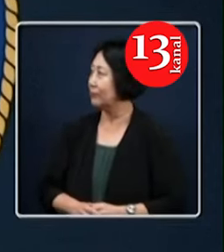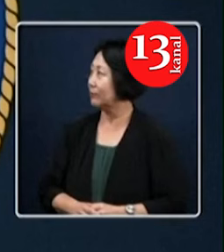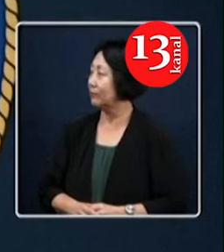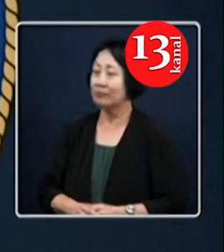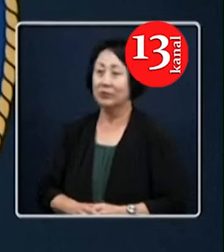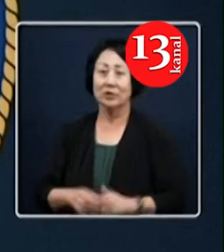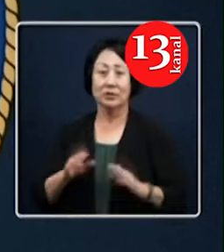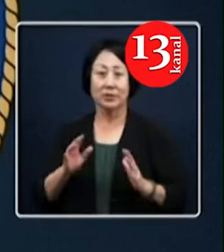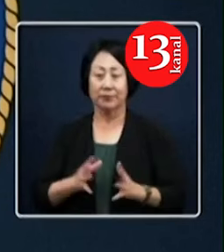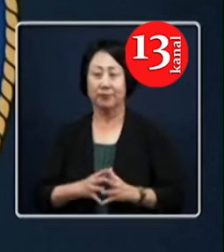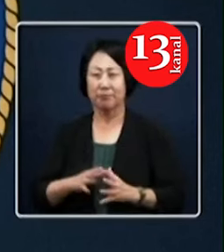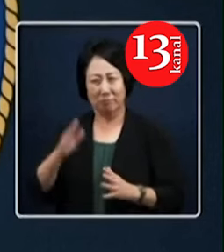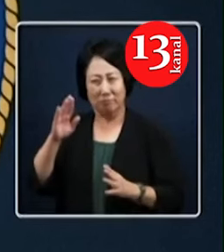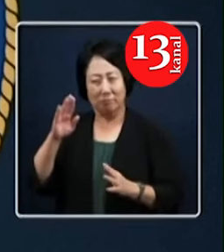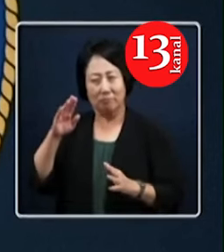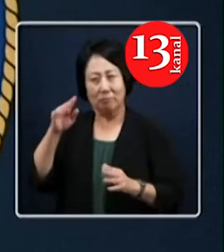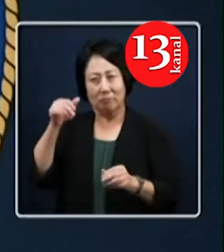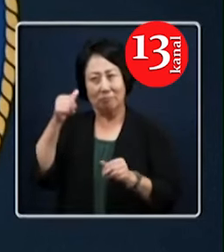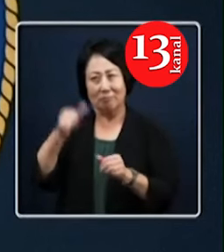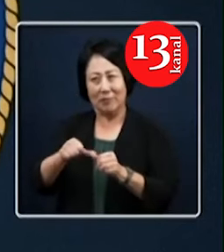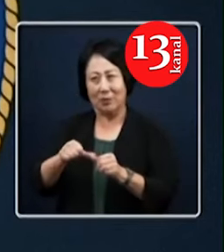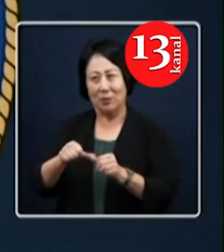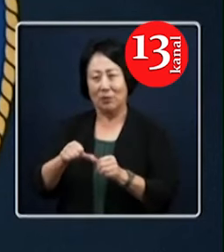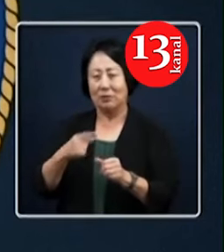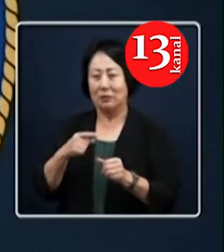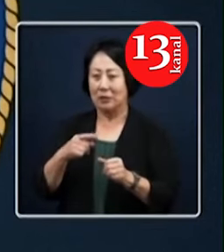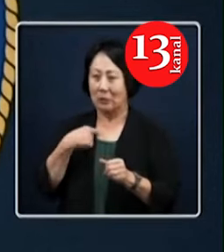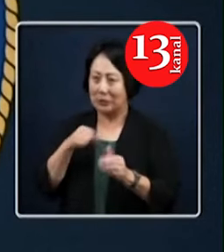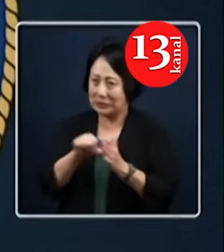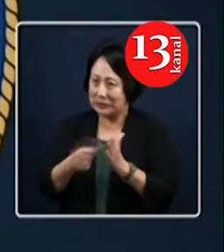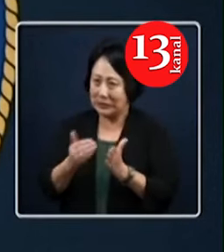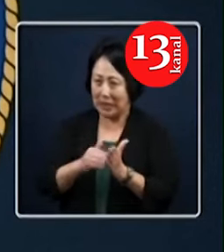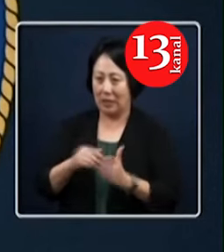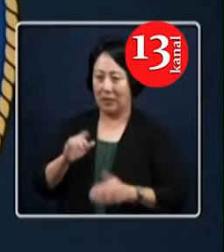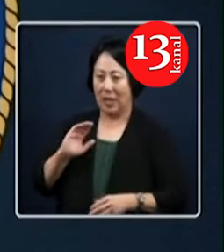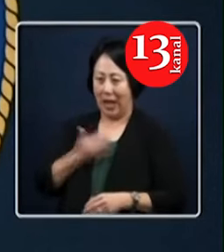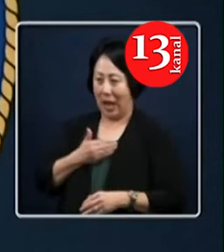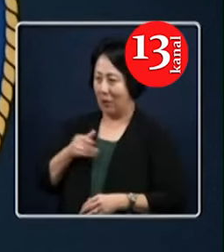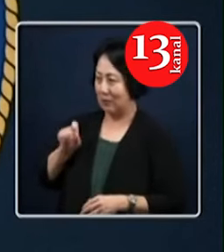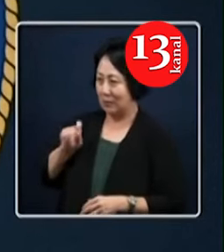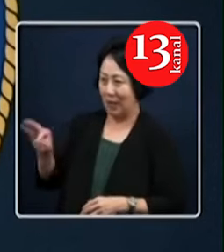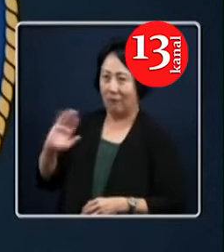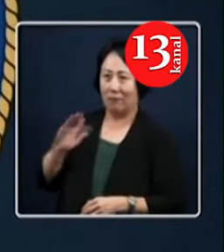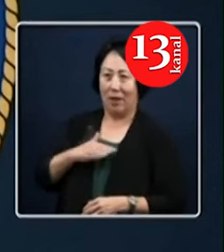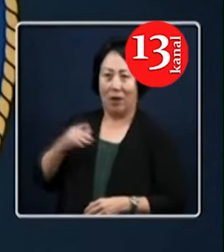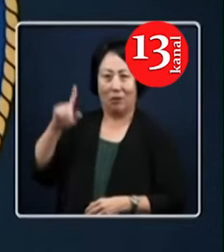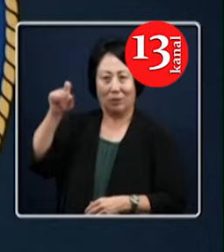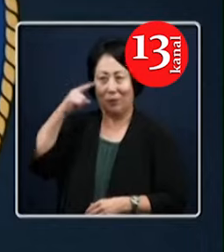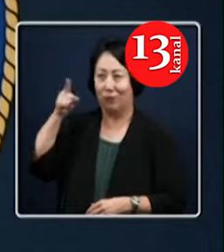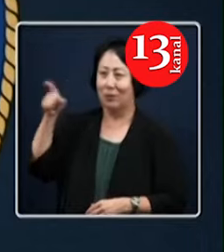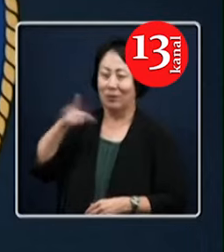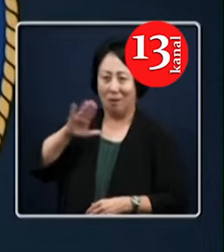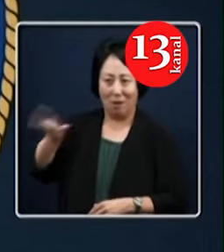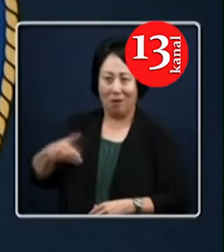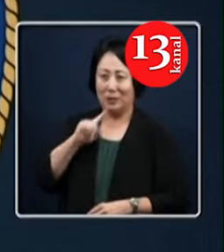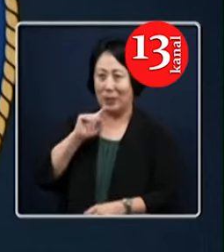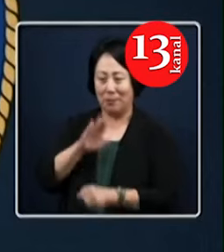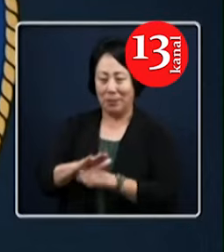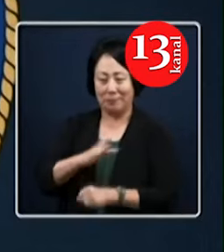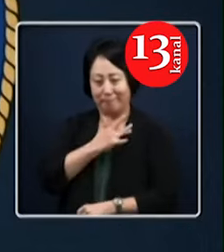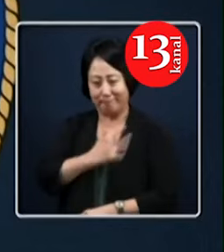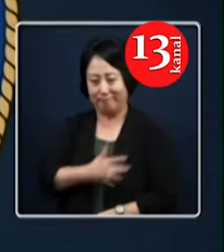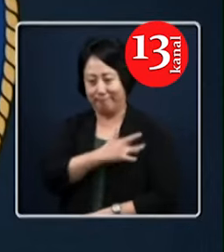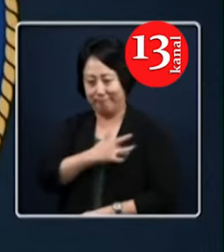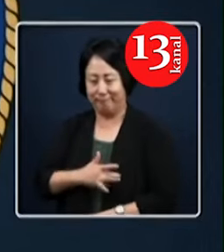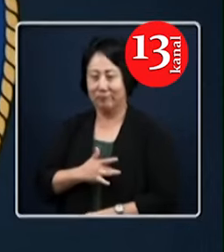With this in mind, I want to reiterate that this administration is committed to ensuring that